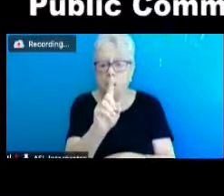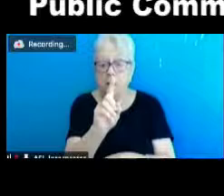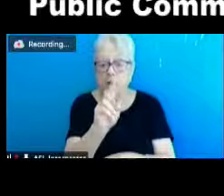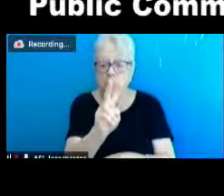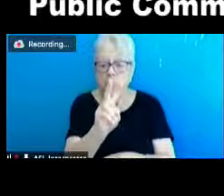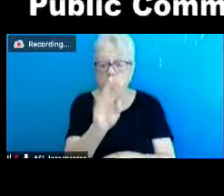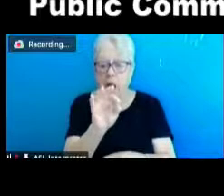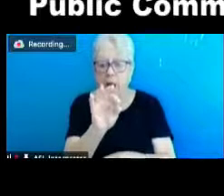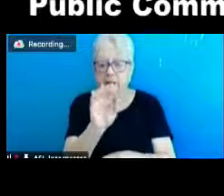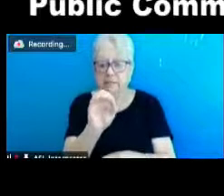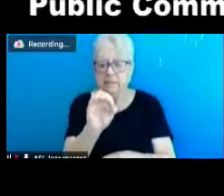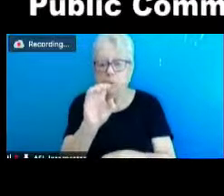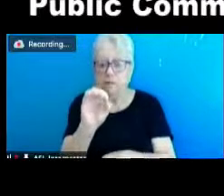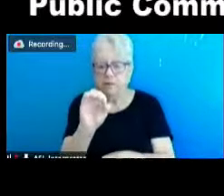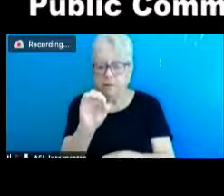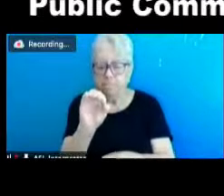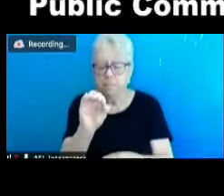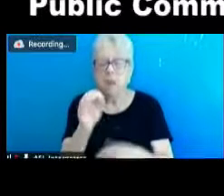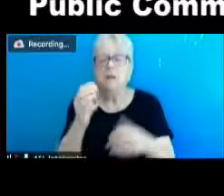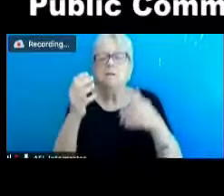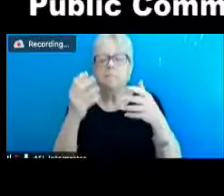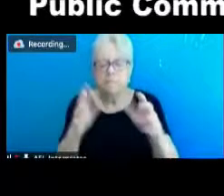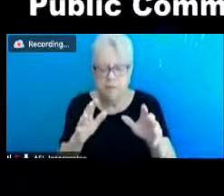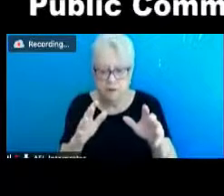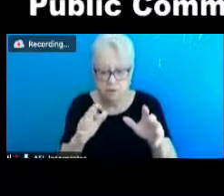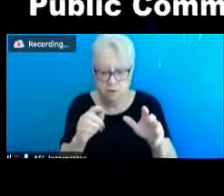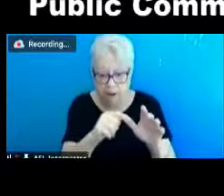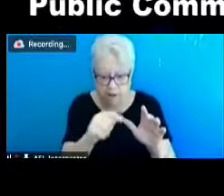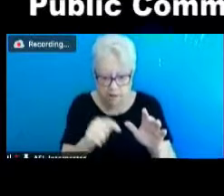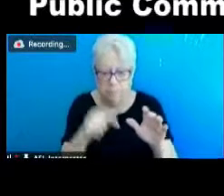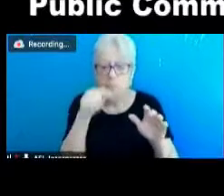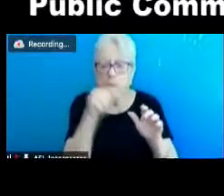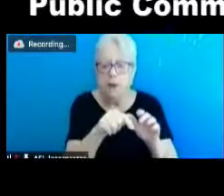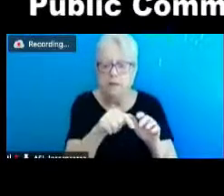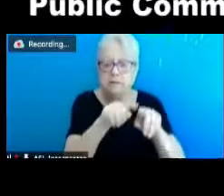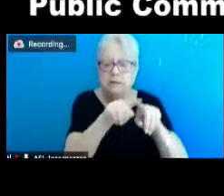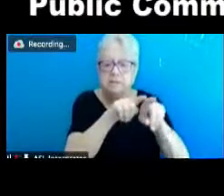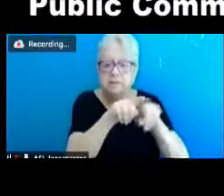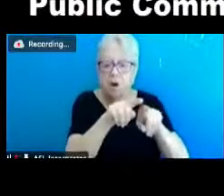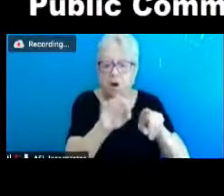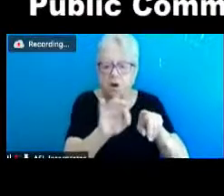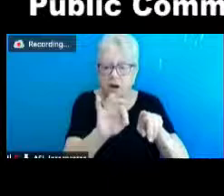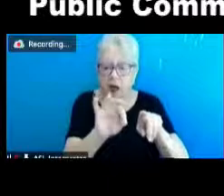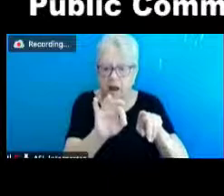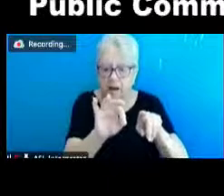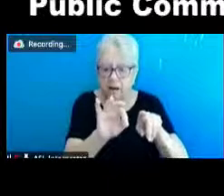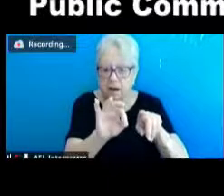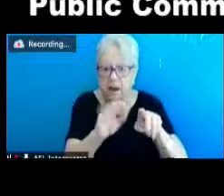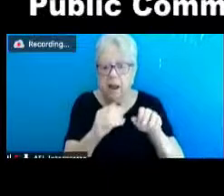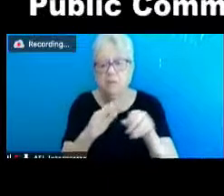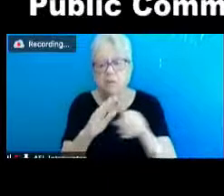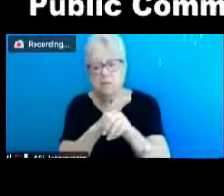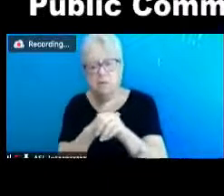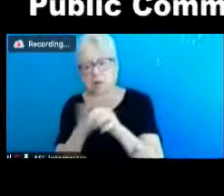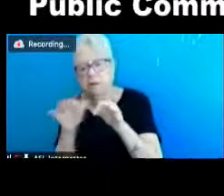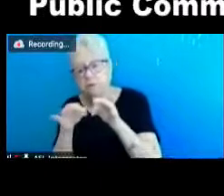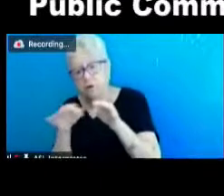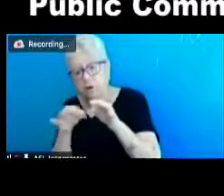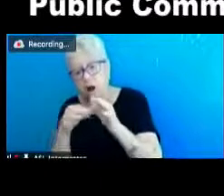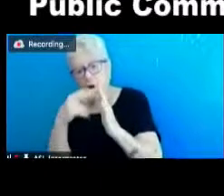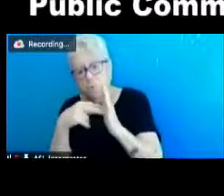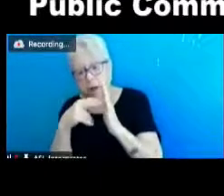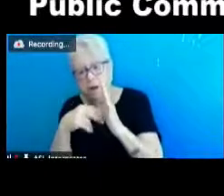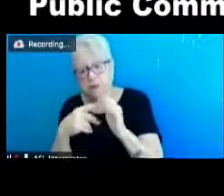882-7101-2900. Once you've dialed in, please press star 9 to enter the comment queue. The full call-in instructions are read at the beginning of the meeting and